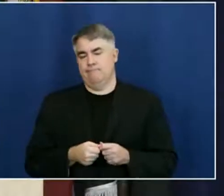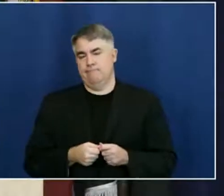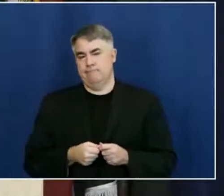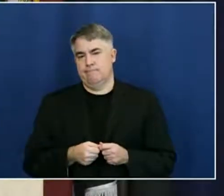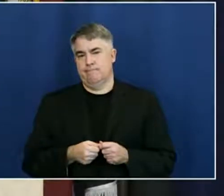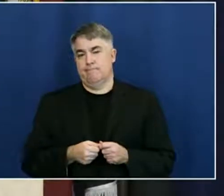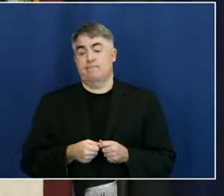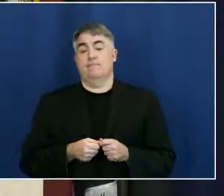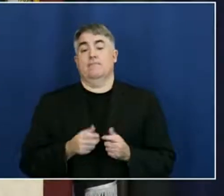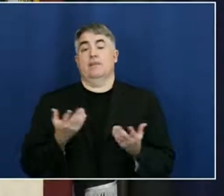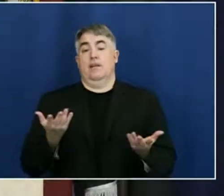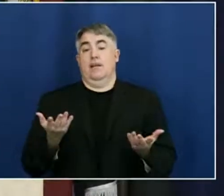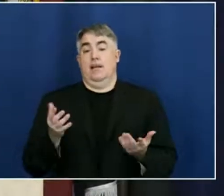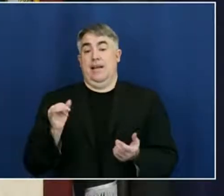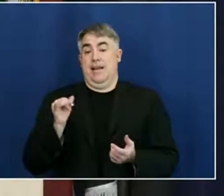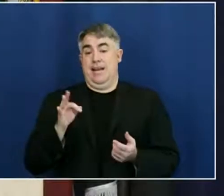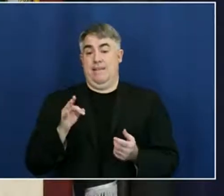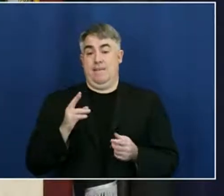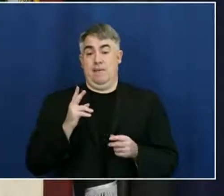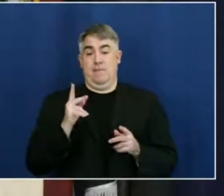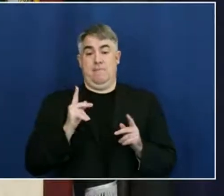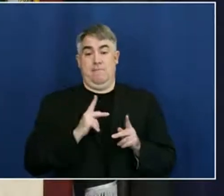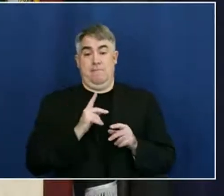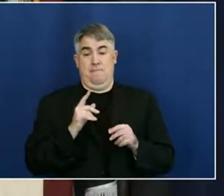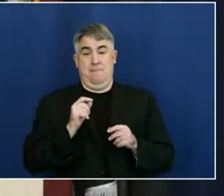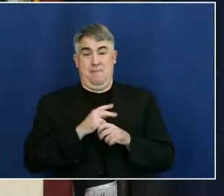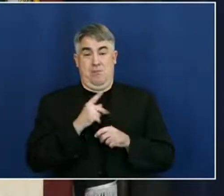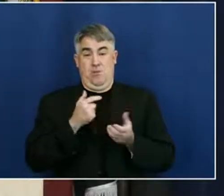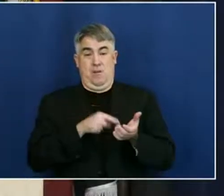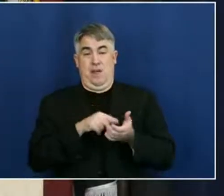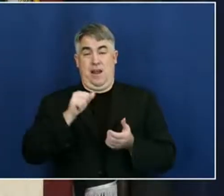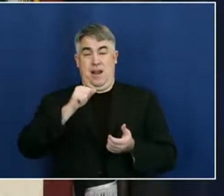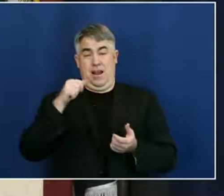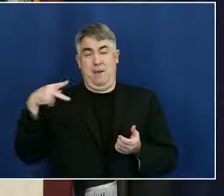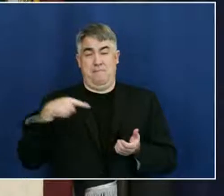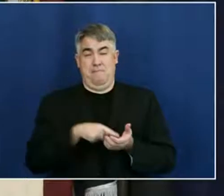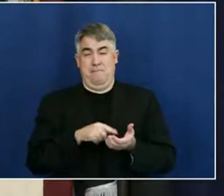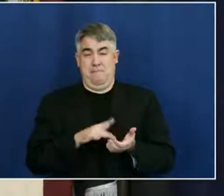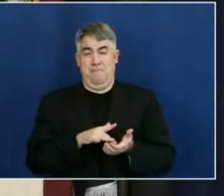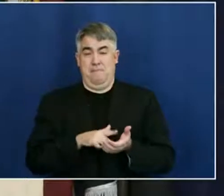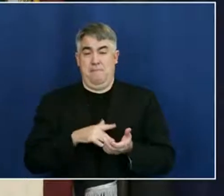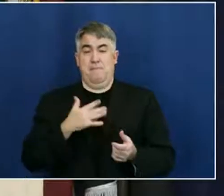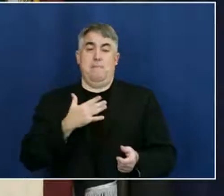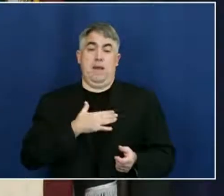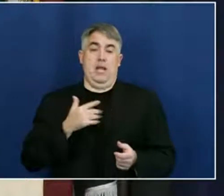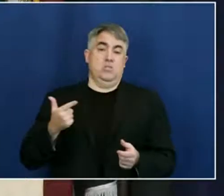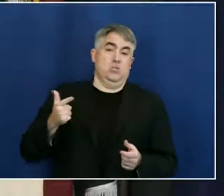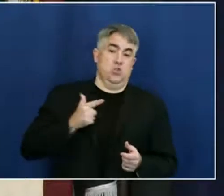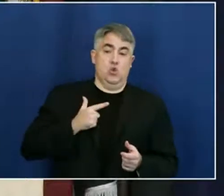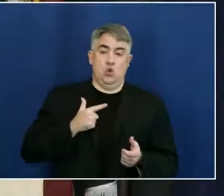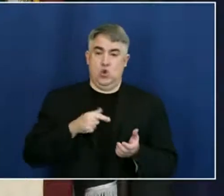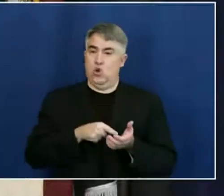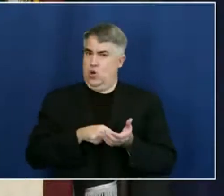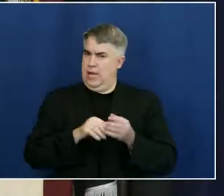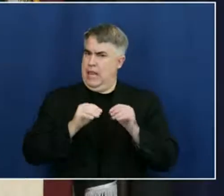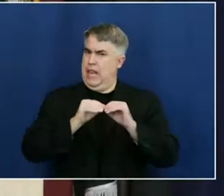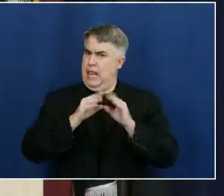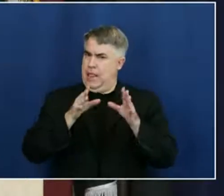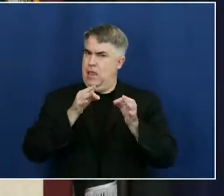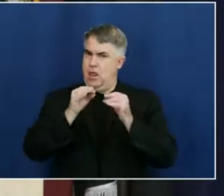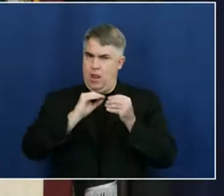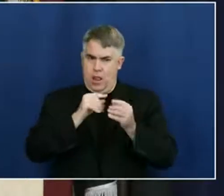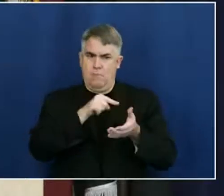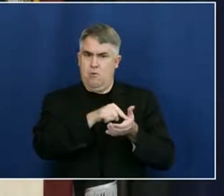the utilization of my turn, some of that will become a little more clear and will help us a little bit as we go. So very aware of